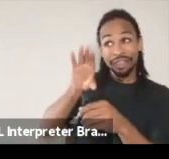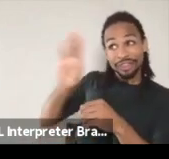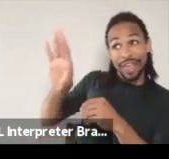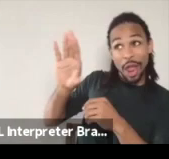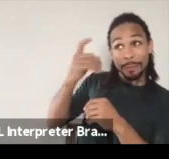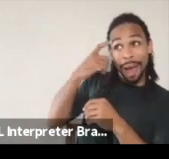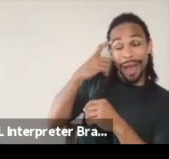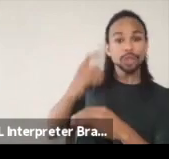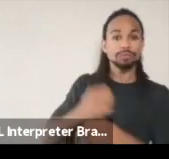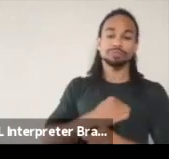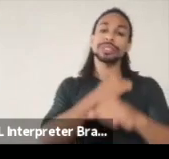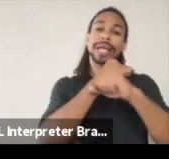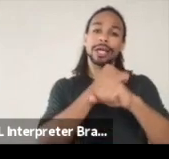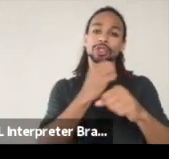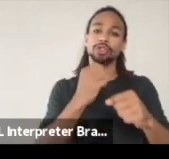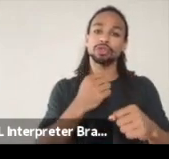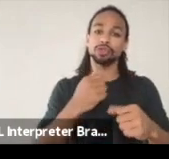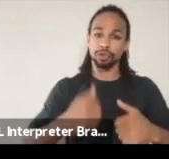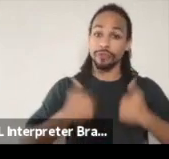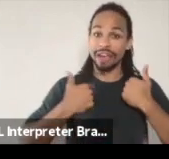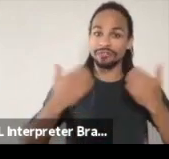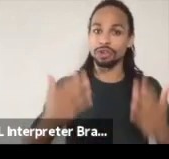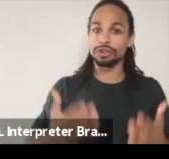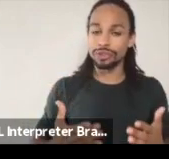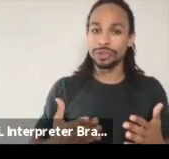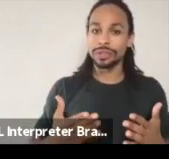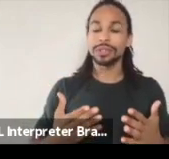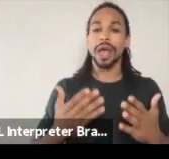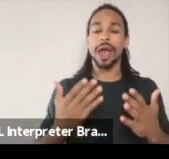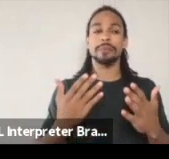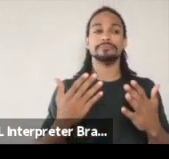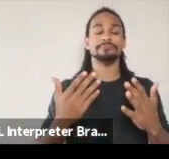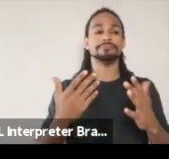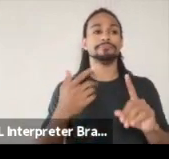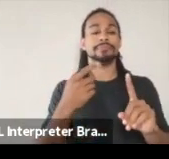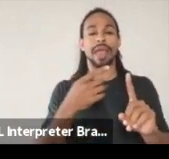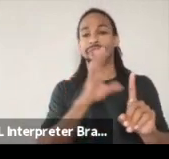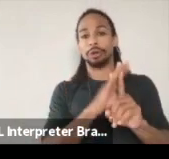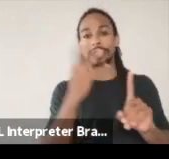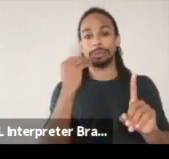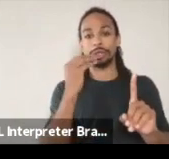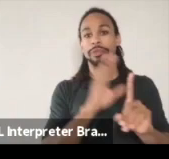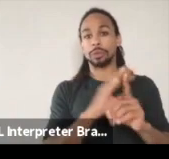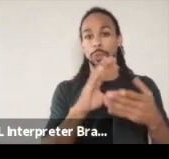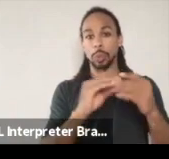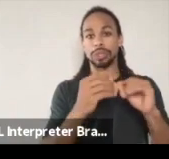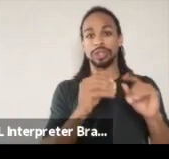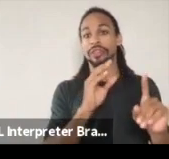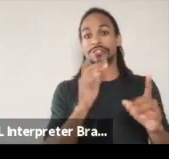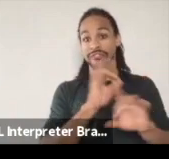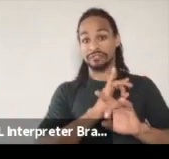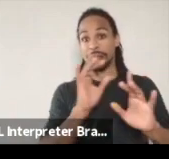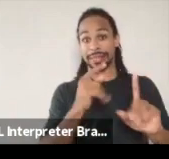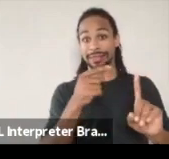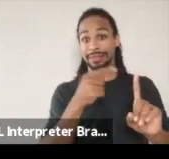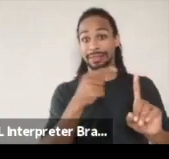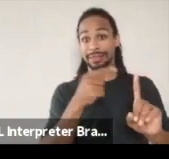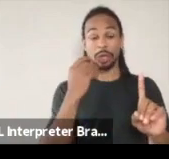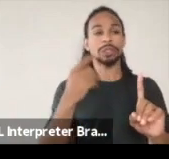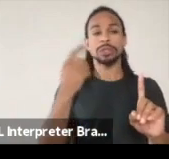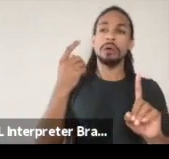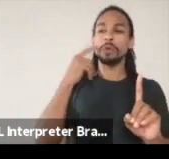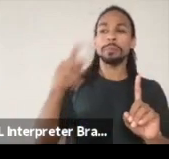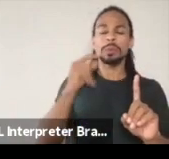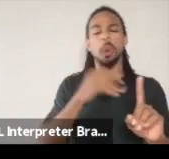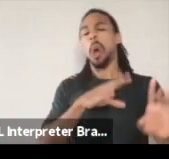from their experiences and stories and the violence that they were experiencing not being taken seriously. And